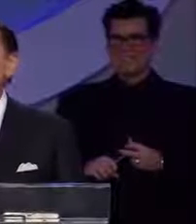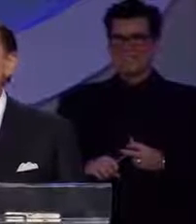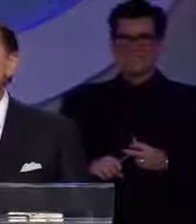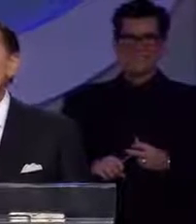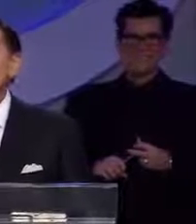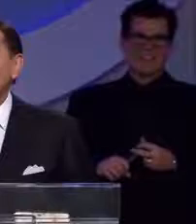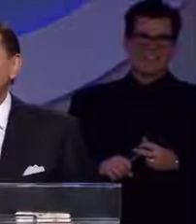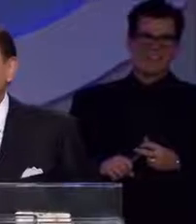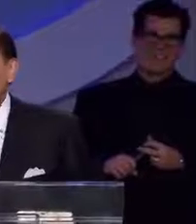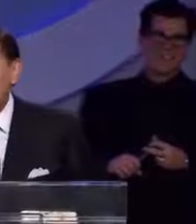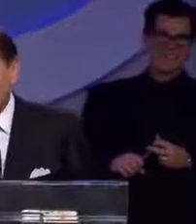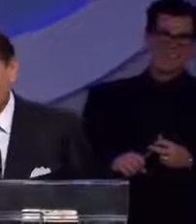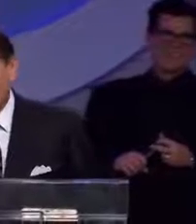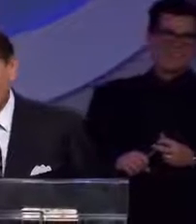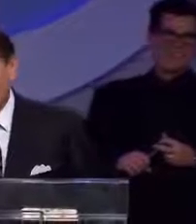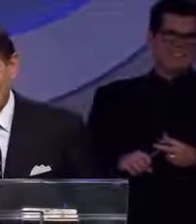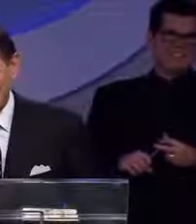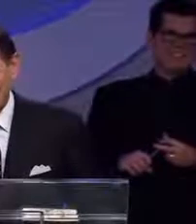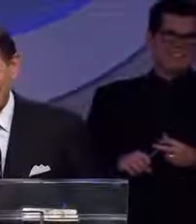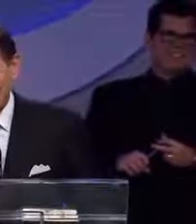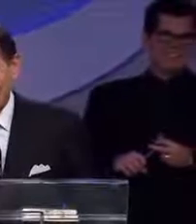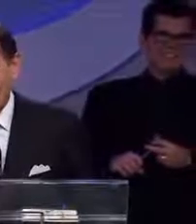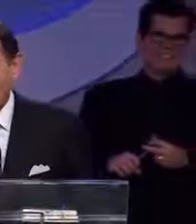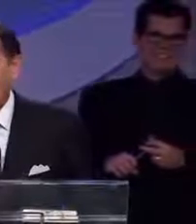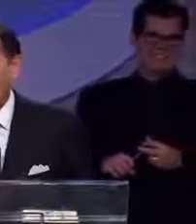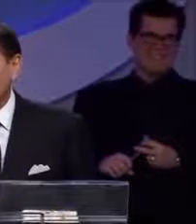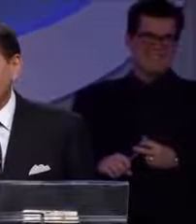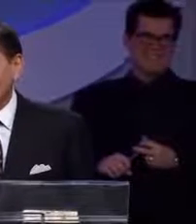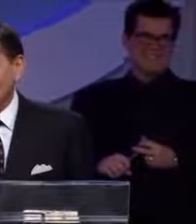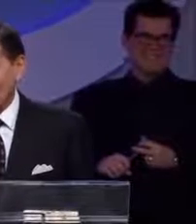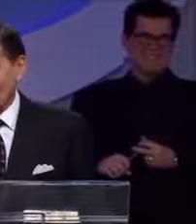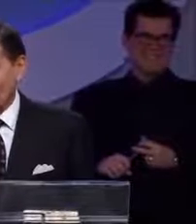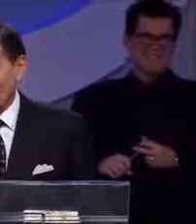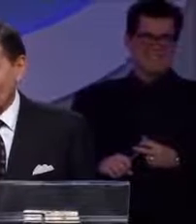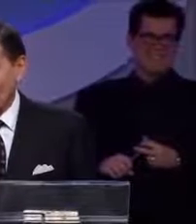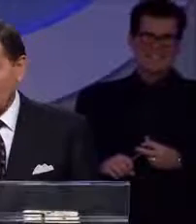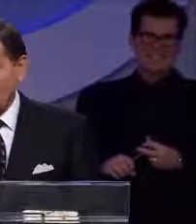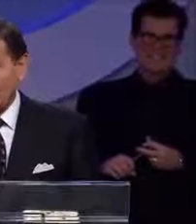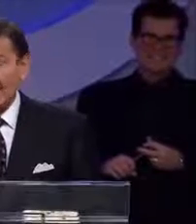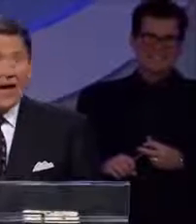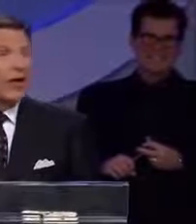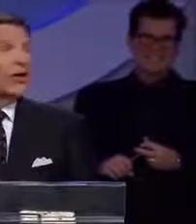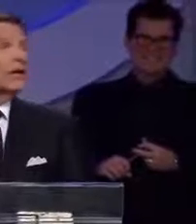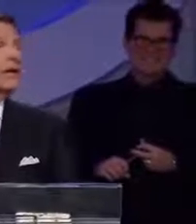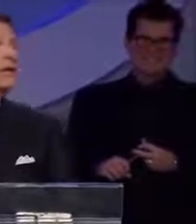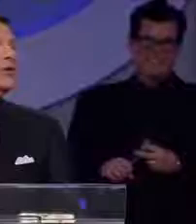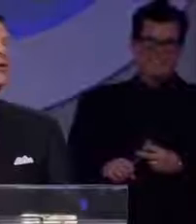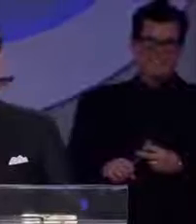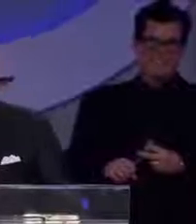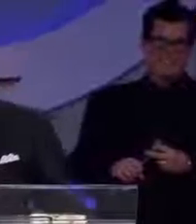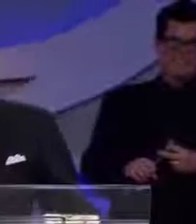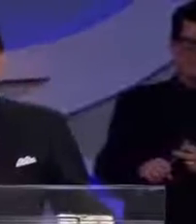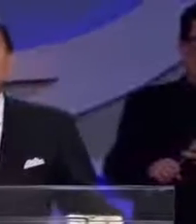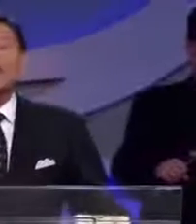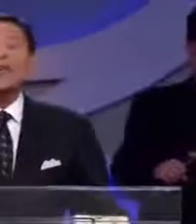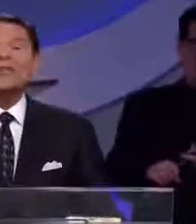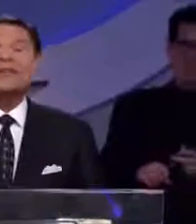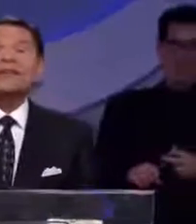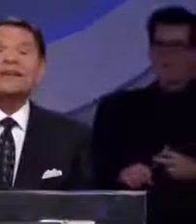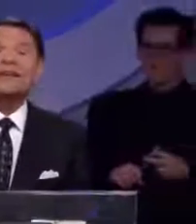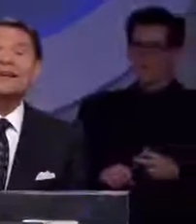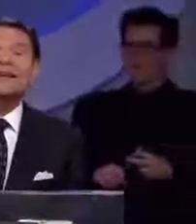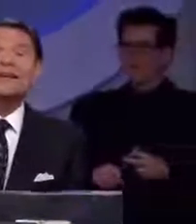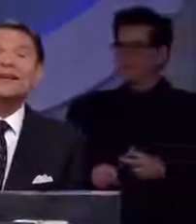I said, you're going to talk about tonight for a long time. Now, you got ears to hear?